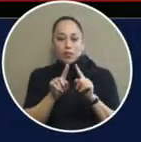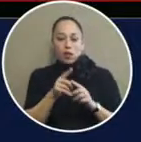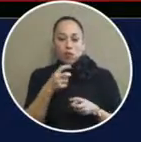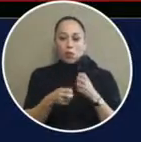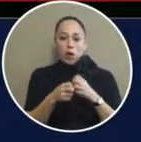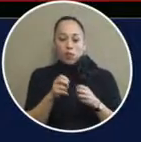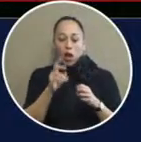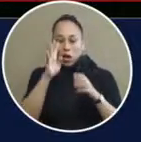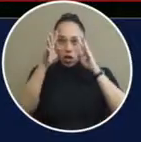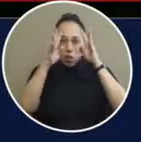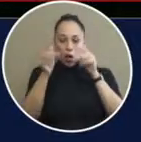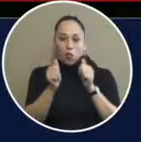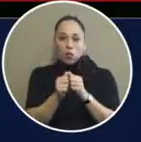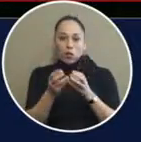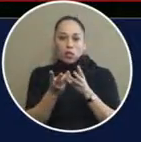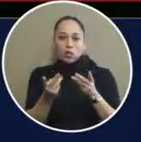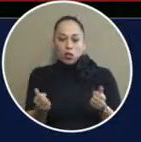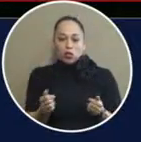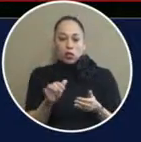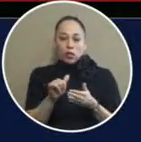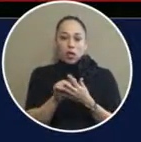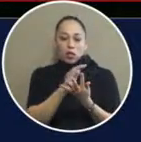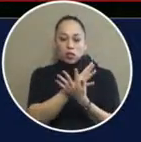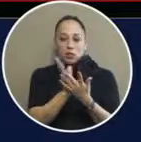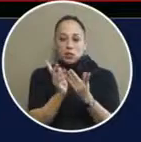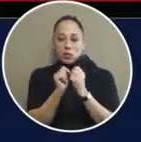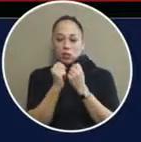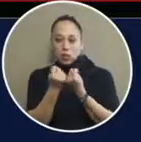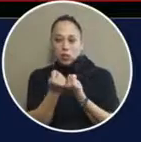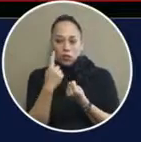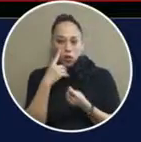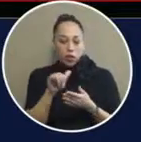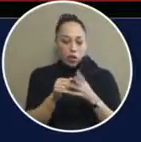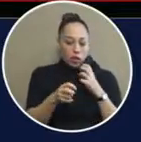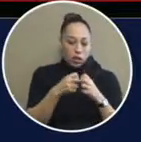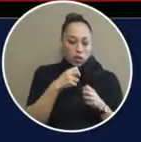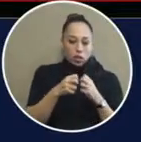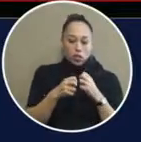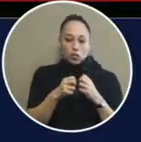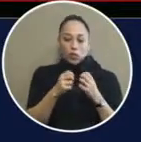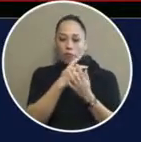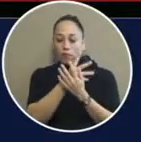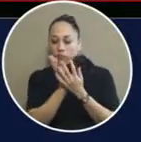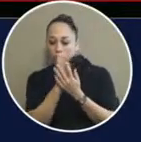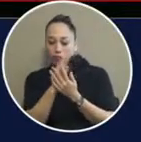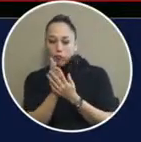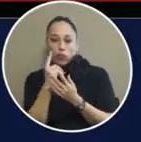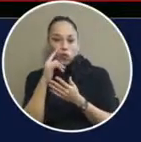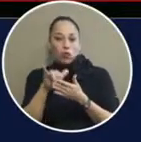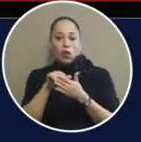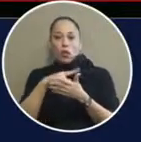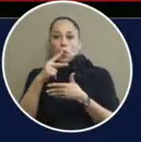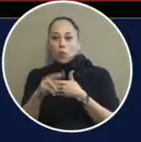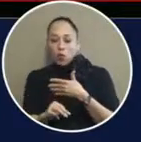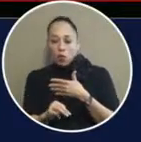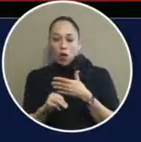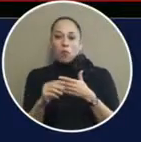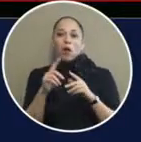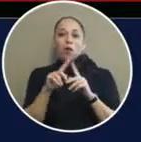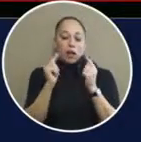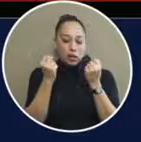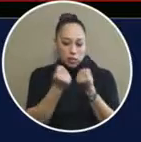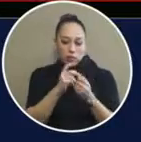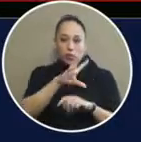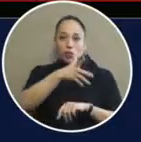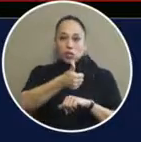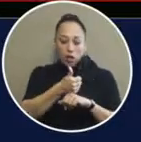up with solutions. We used a cross-functional team on the electric utility issue. We use cross-functional teams for the Shape It Up program. We use cross-functional teams to